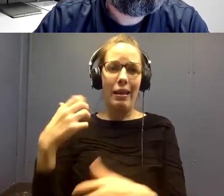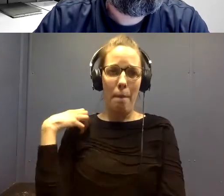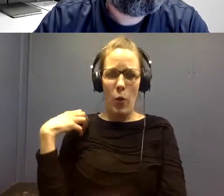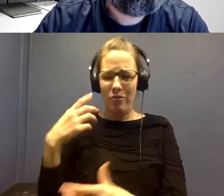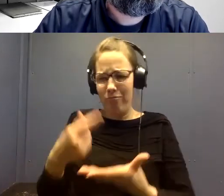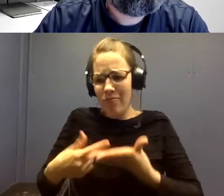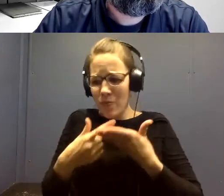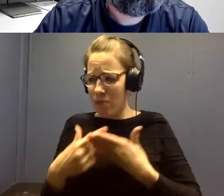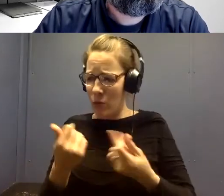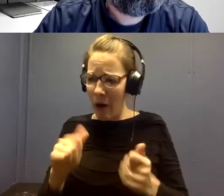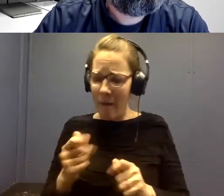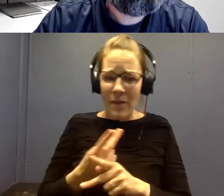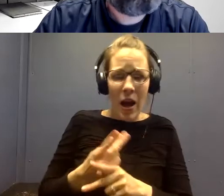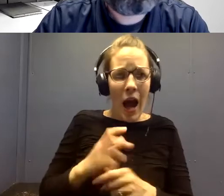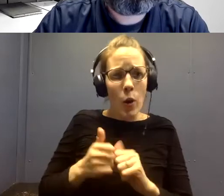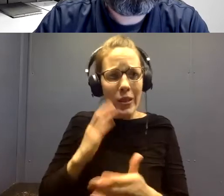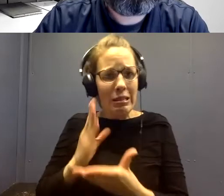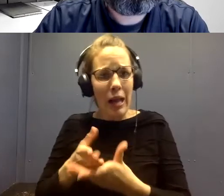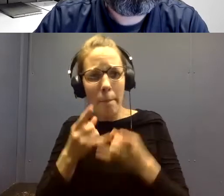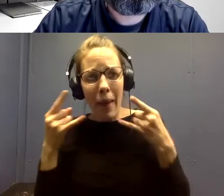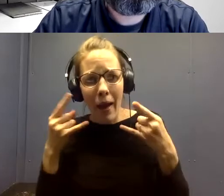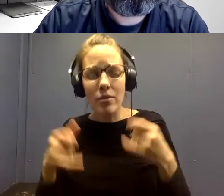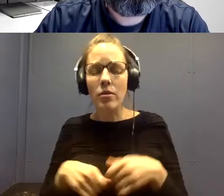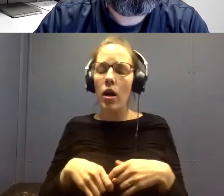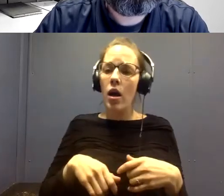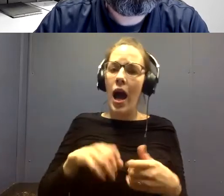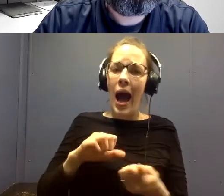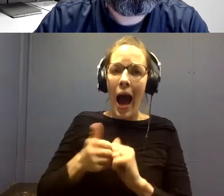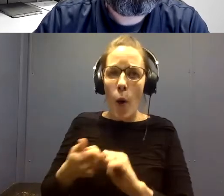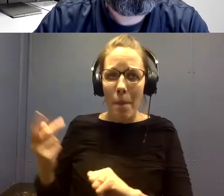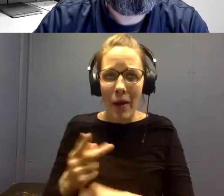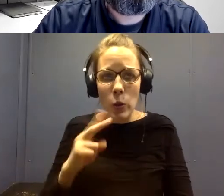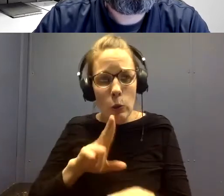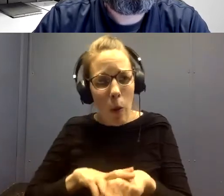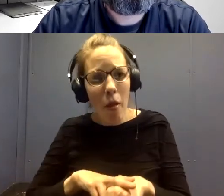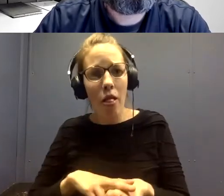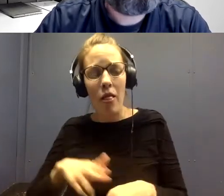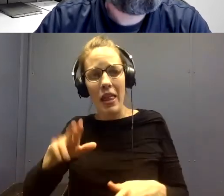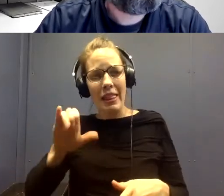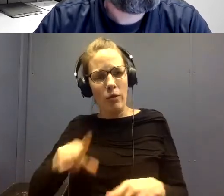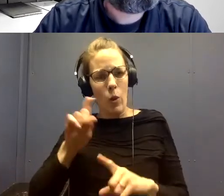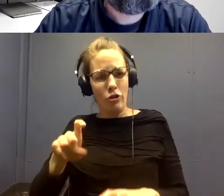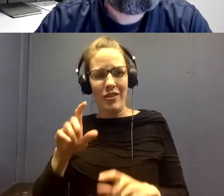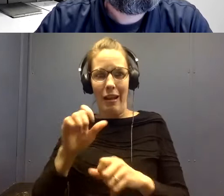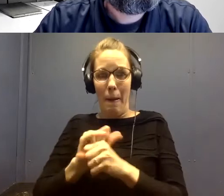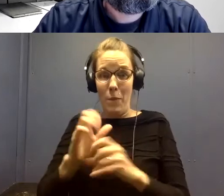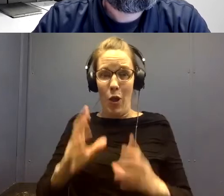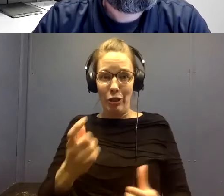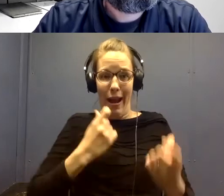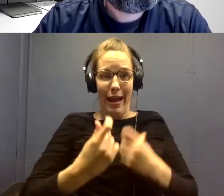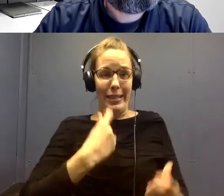we stop wearing masks? How do we get back to normal? Those are questions that I know employees are asking me in